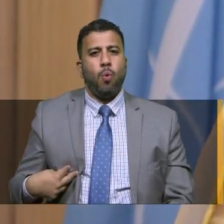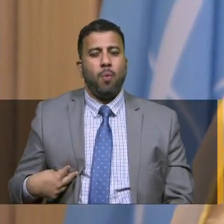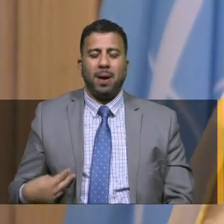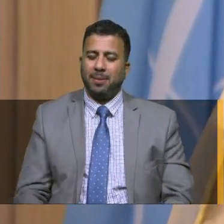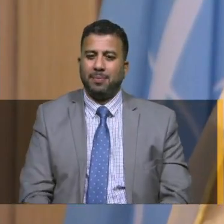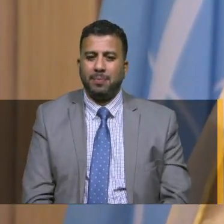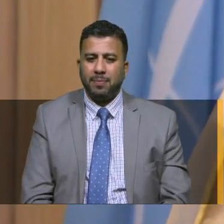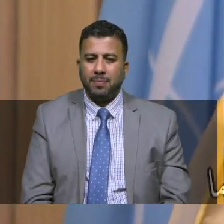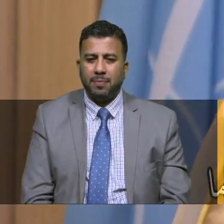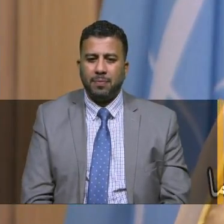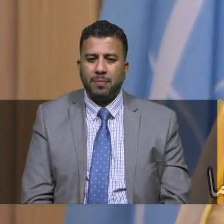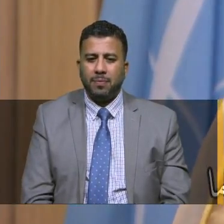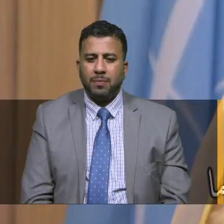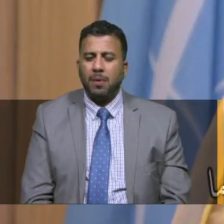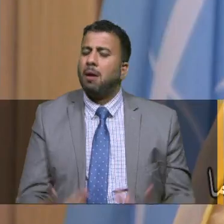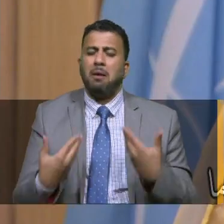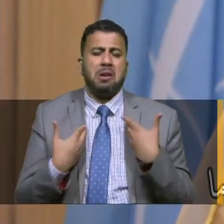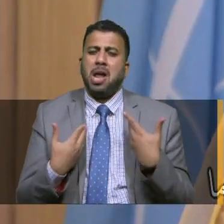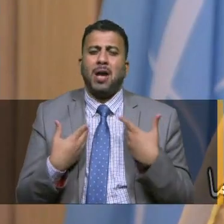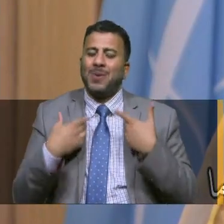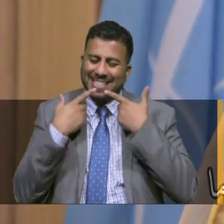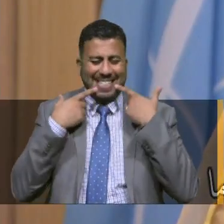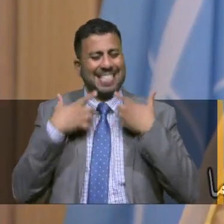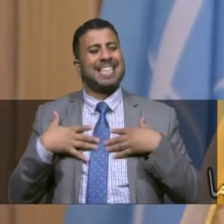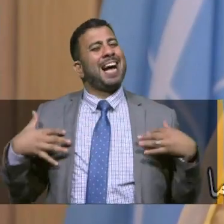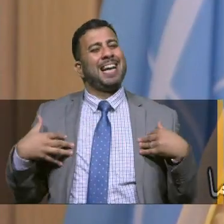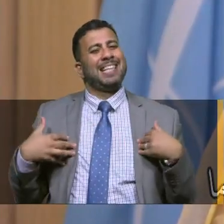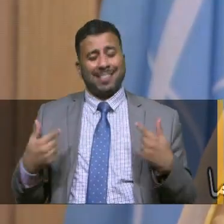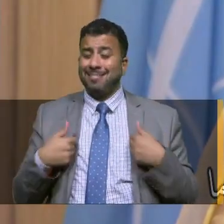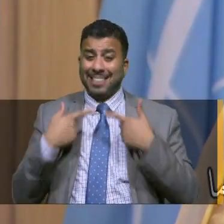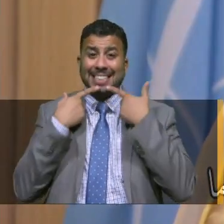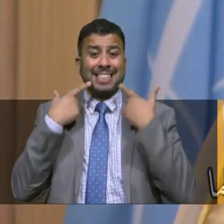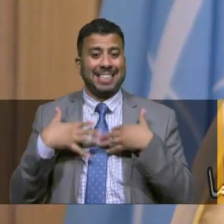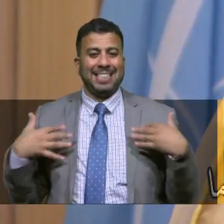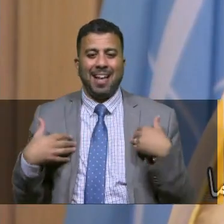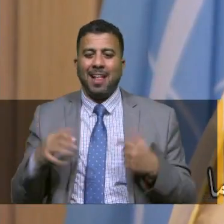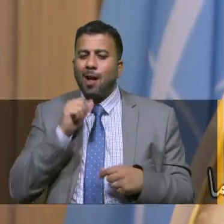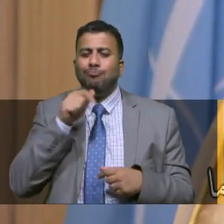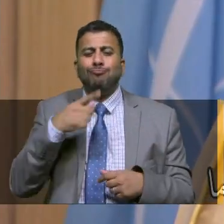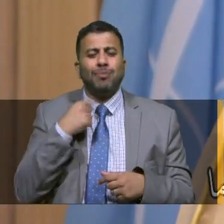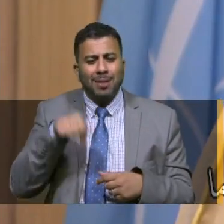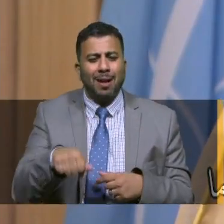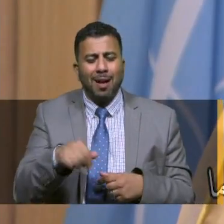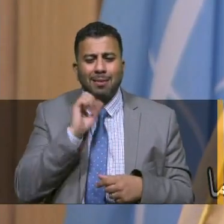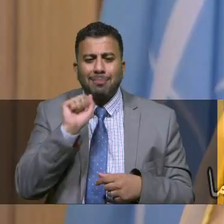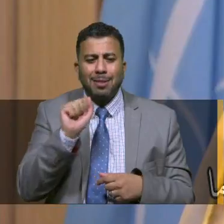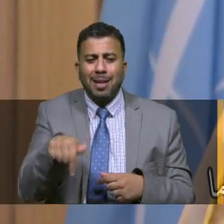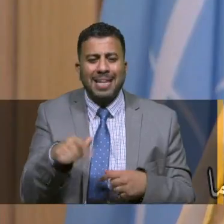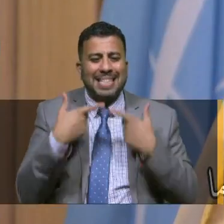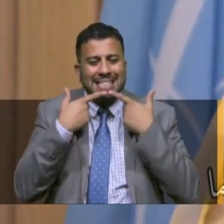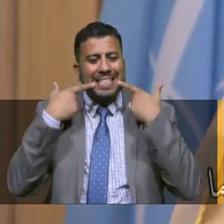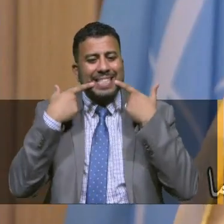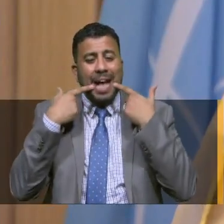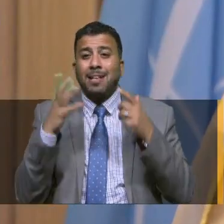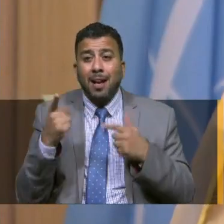here. We are happy now. We hope this happiness to be in Ramallah